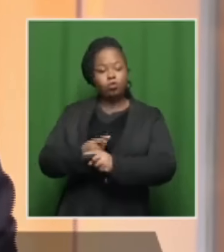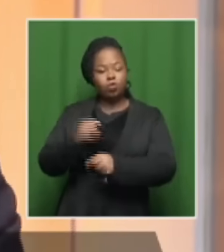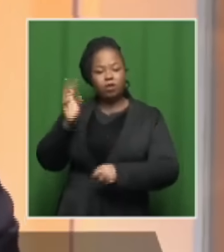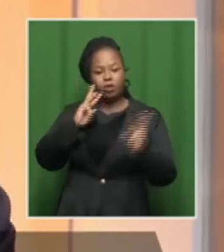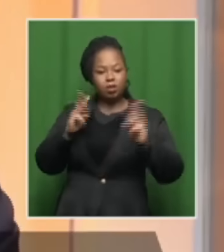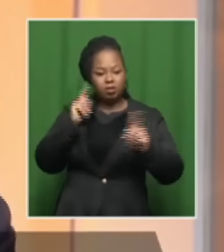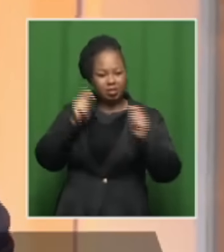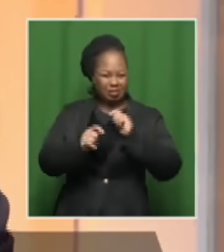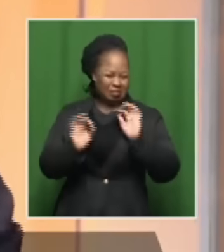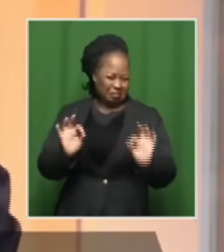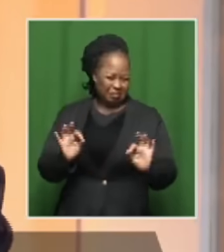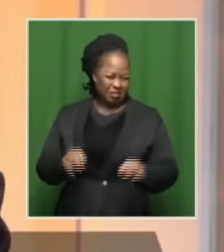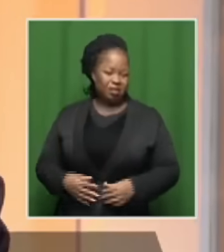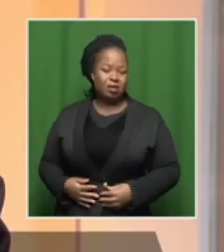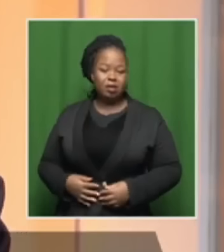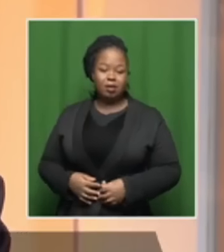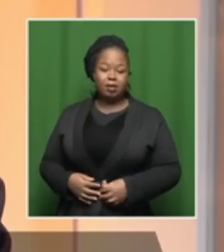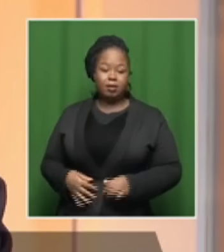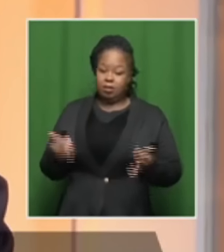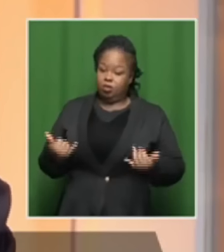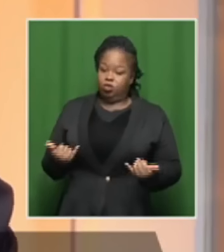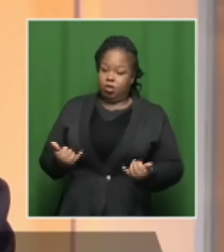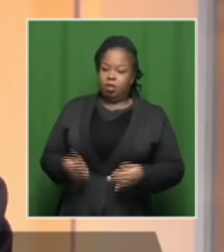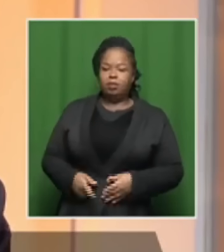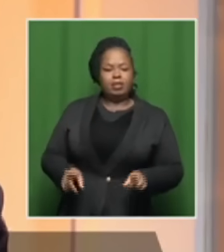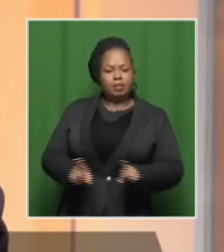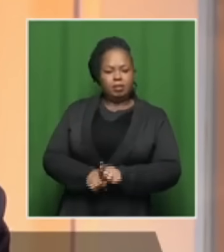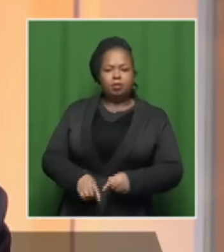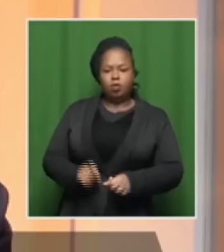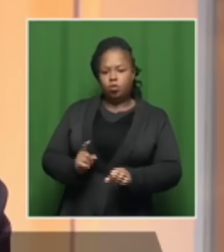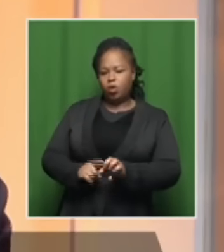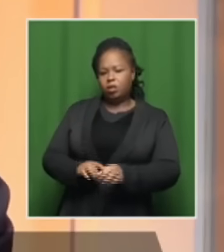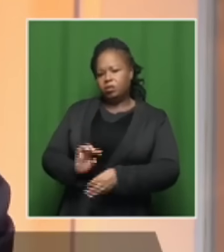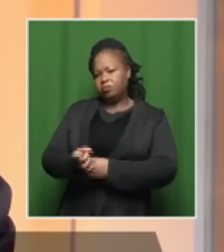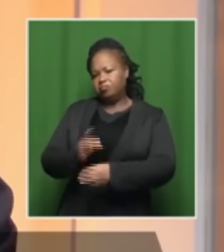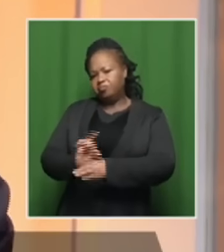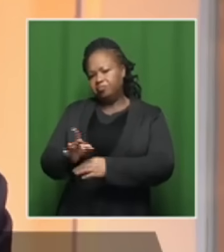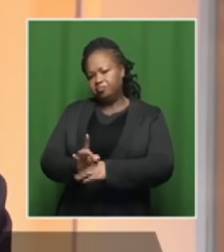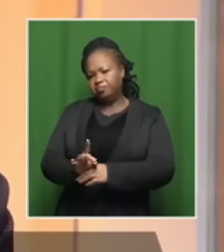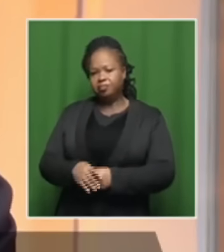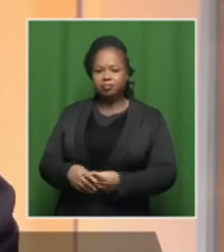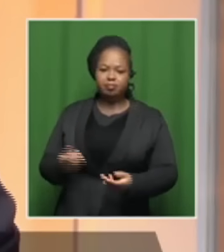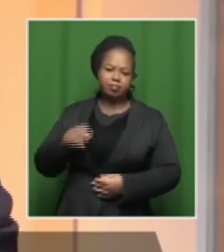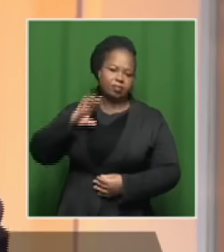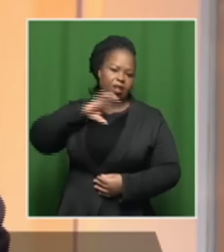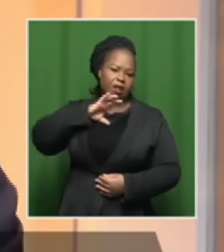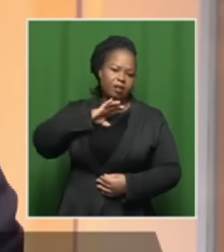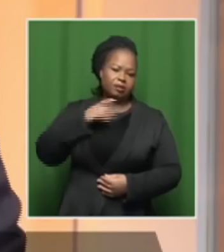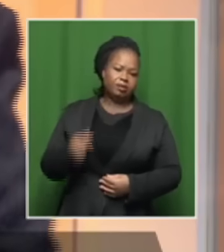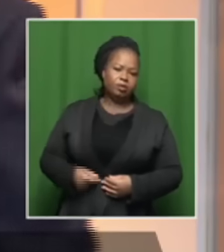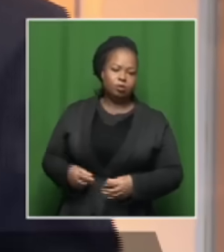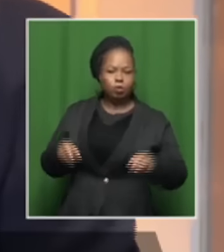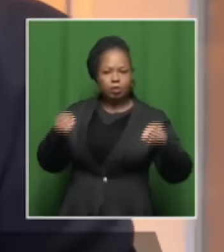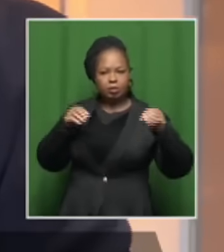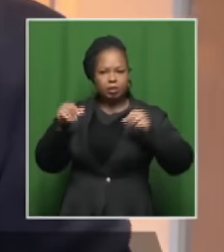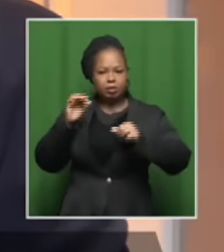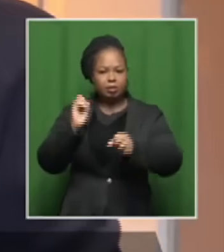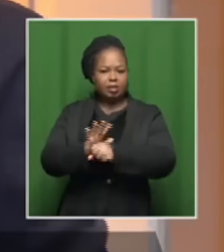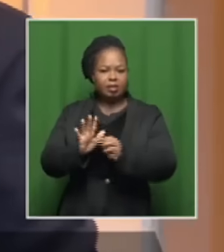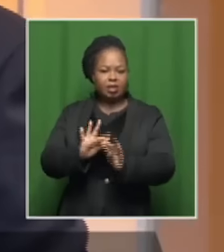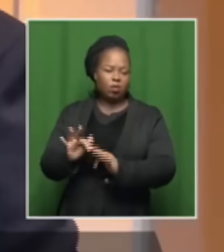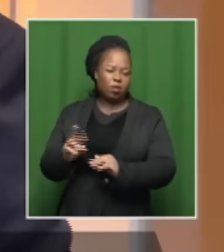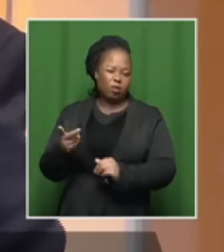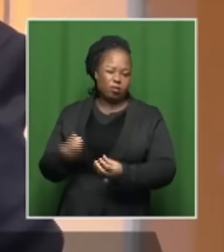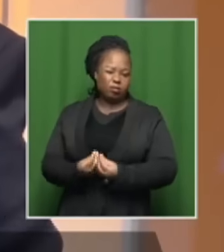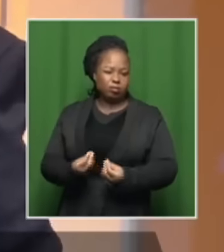and that sort of thing. I mean, even today, I still work as an air quality consultant, and have clients looking at dust impacts and those sort of